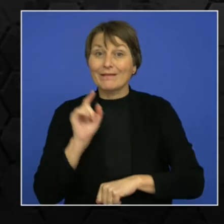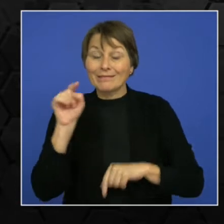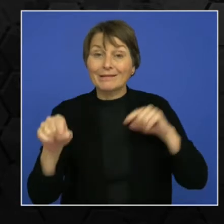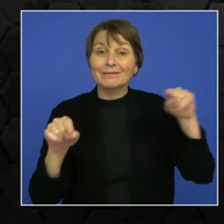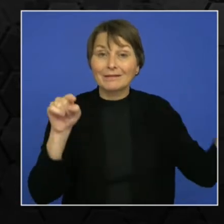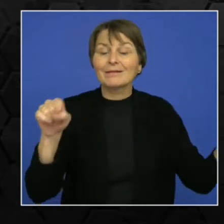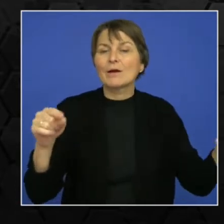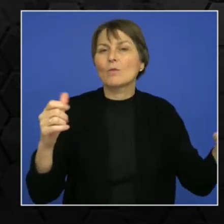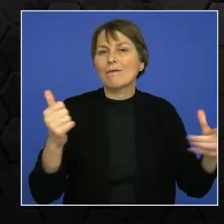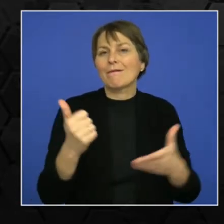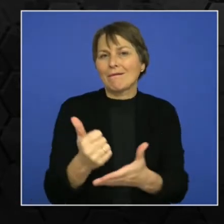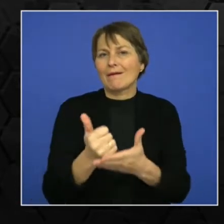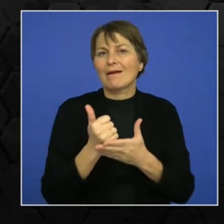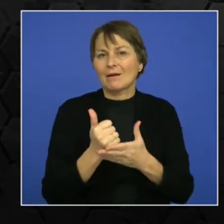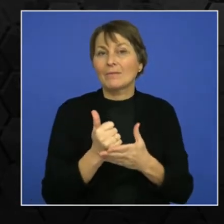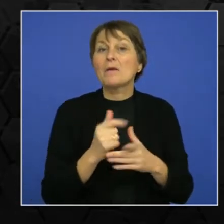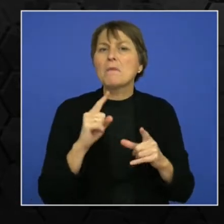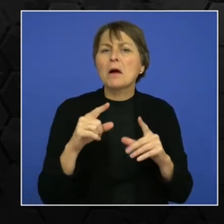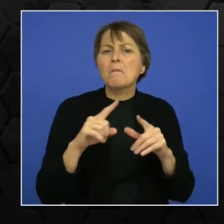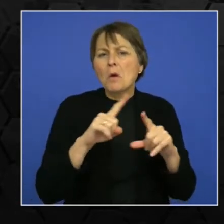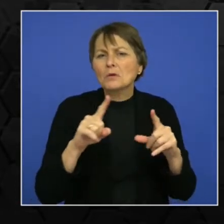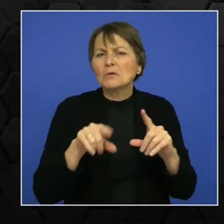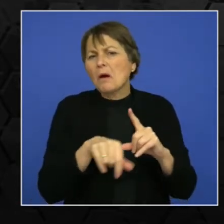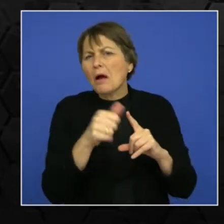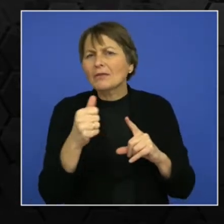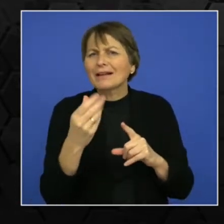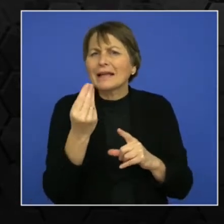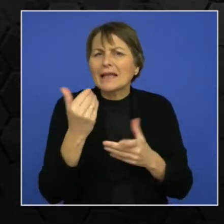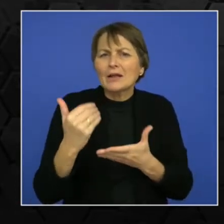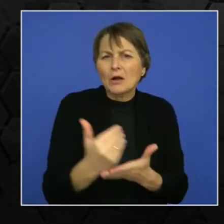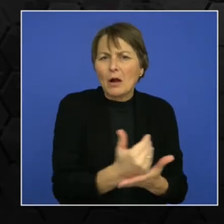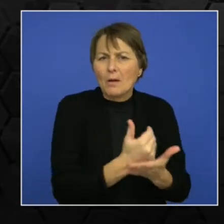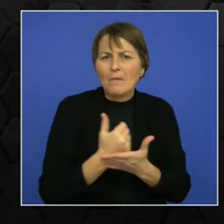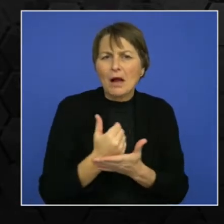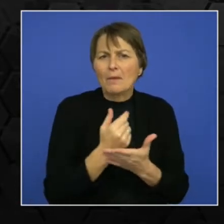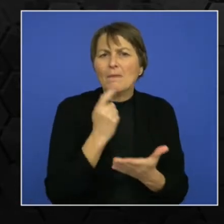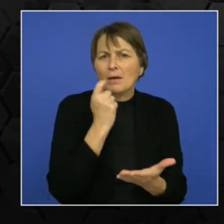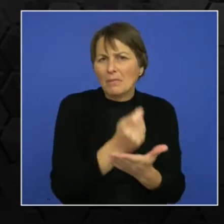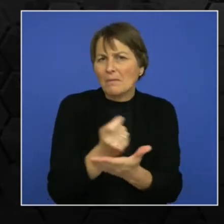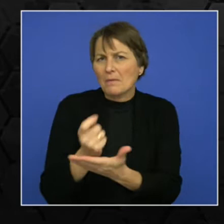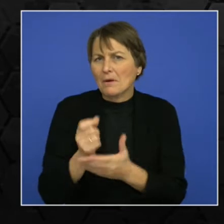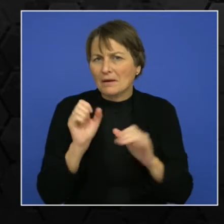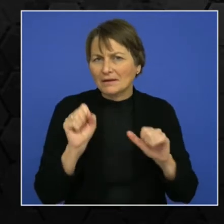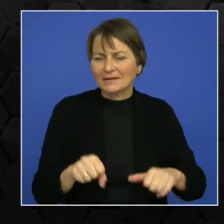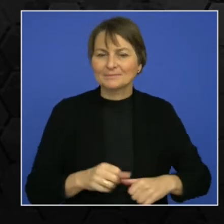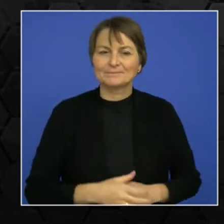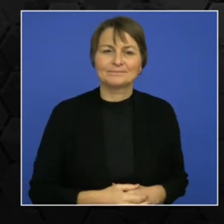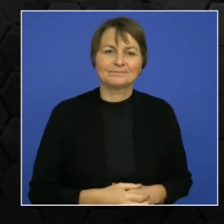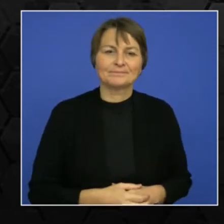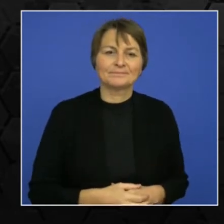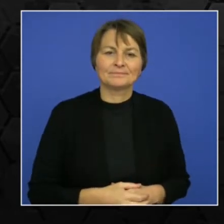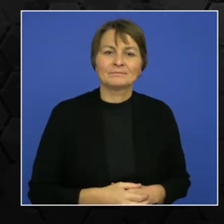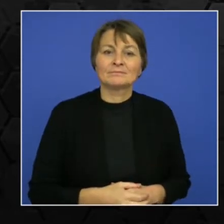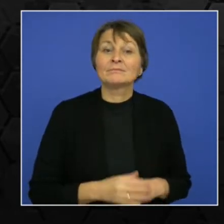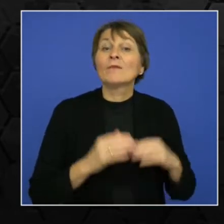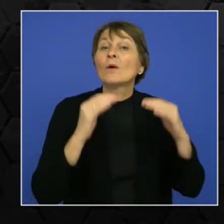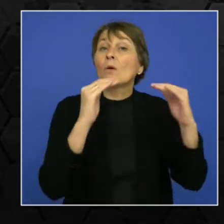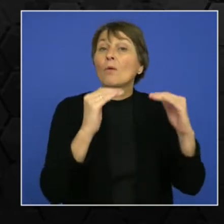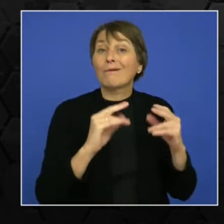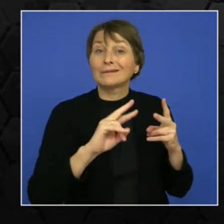and also income based things, etc. So the next thing is for example, when we choose a product on Amazon, it will ask you from